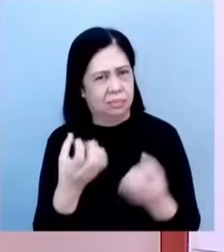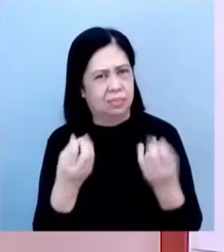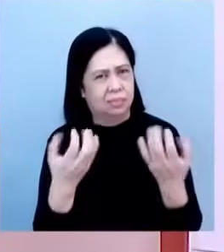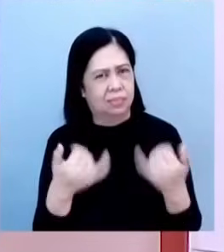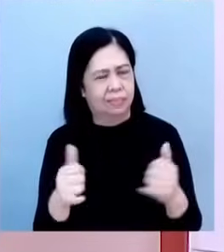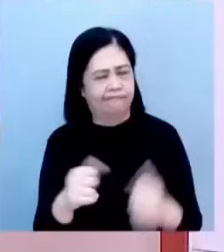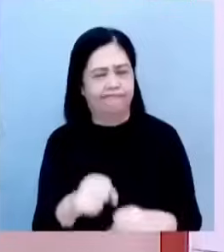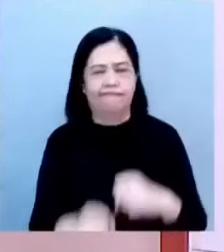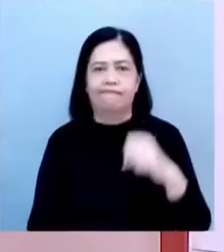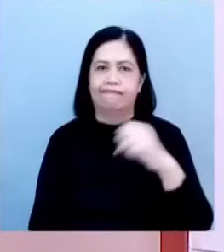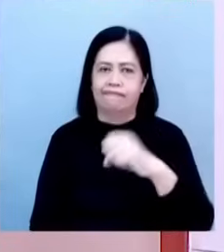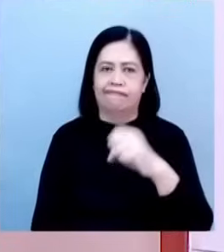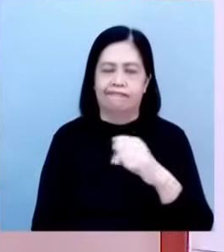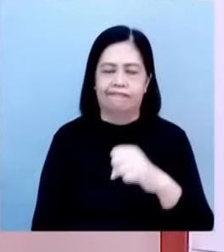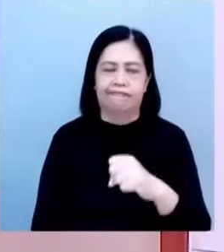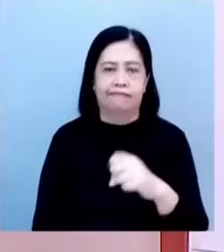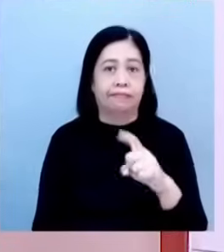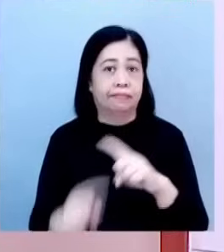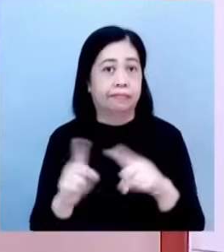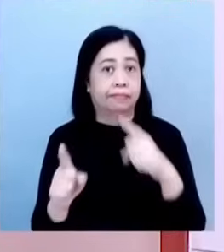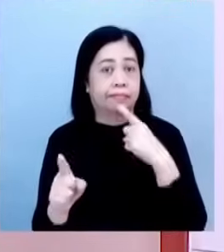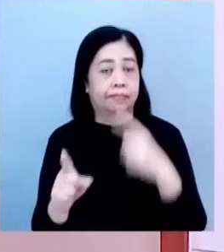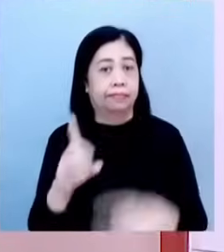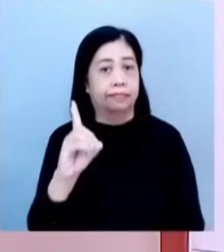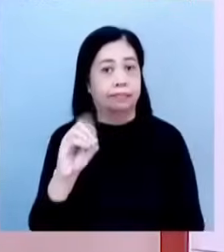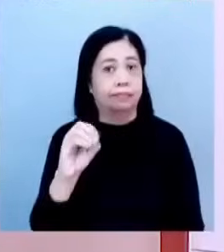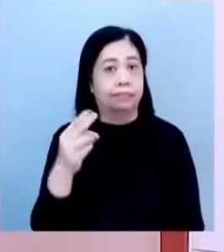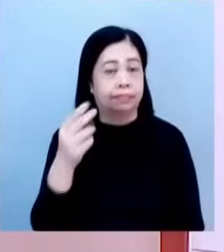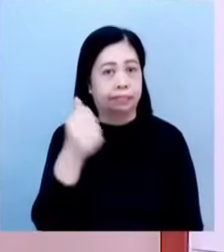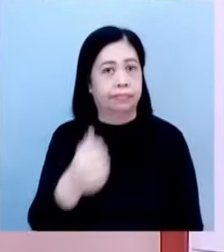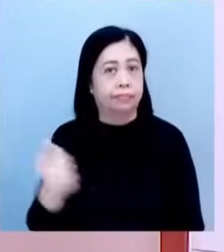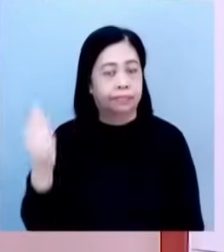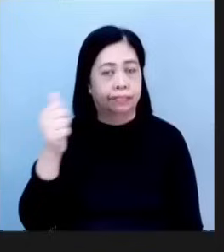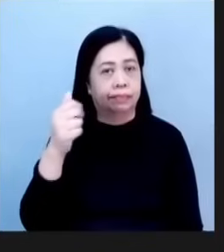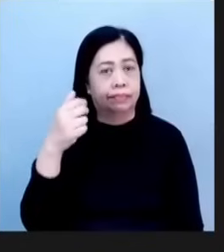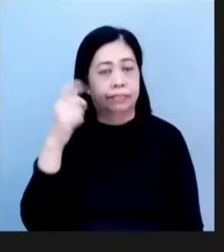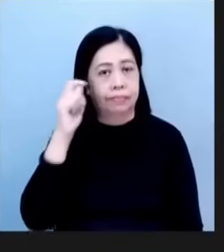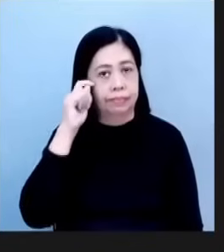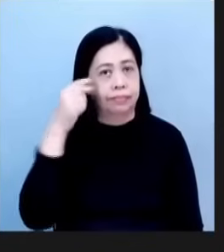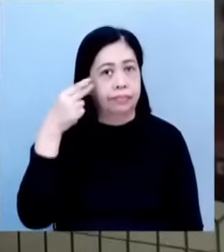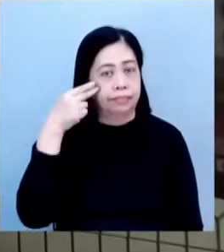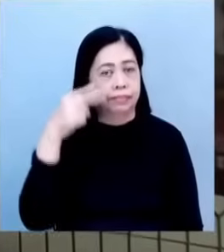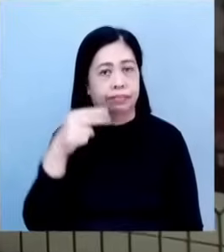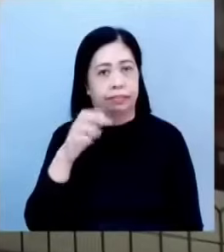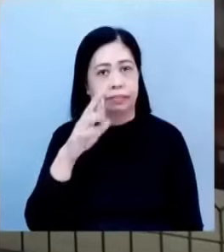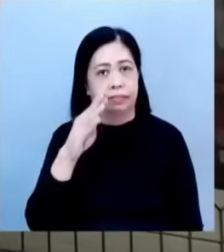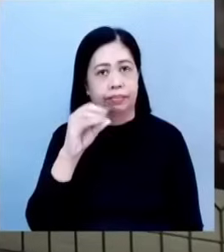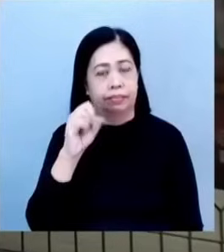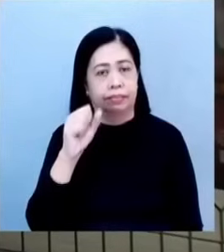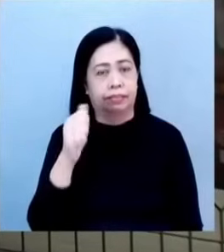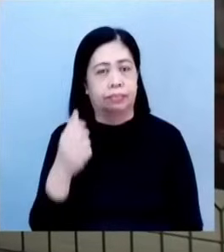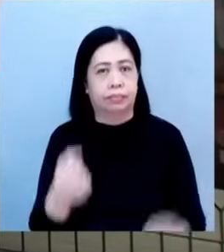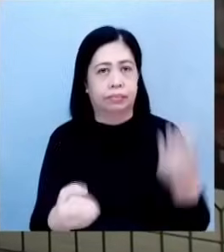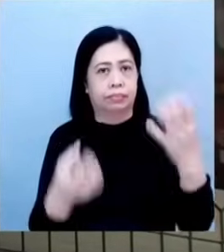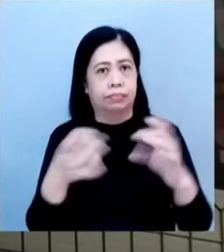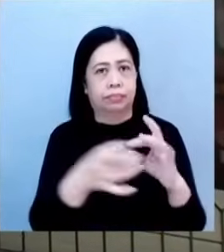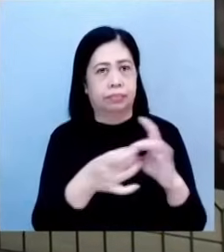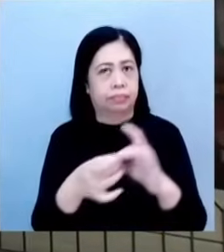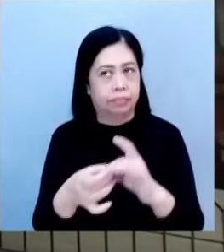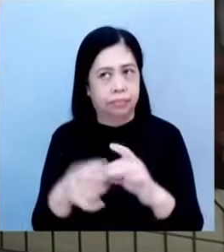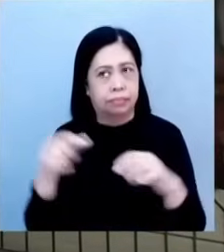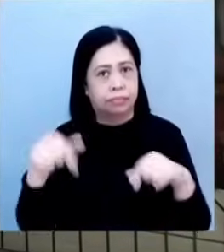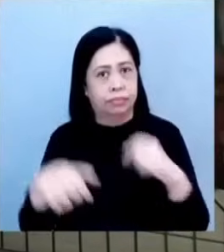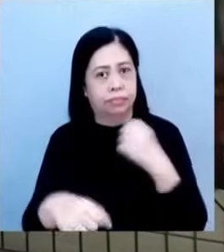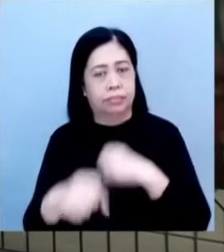Yes, it doesn't sound so good, but according to Department of Health Secretary Herbosa, the fireworks-related injuries this